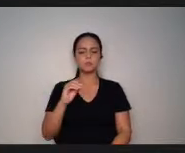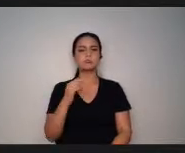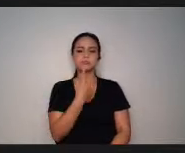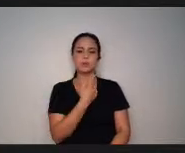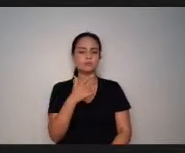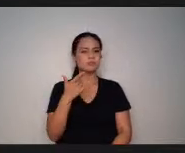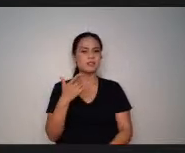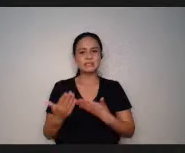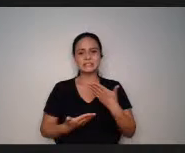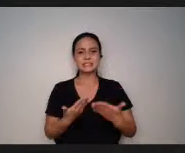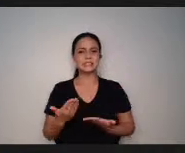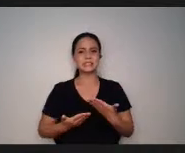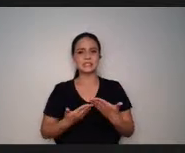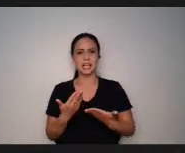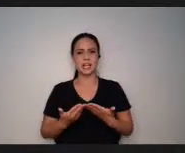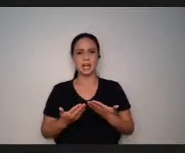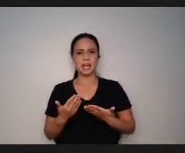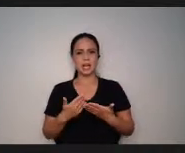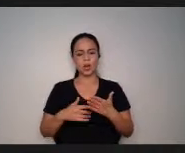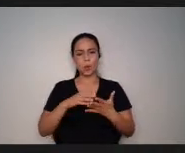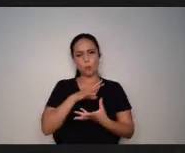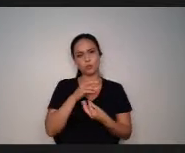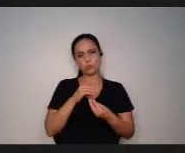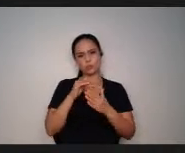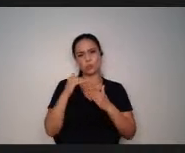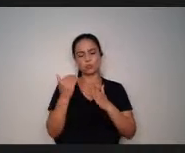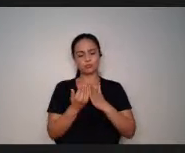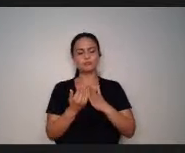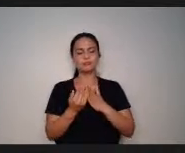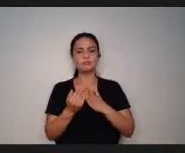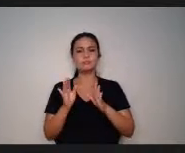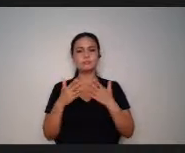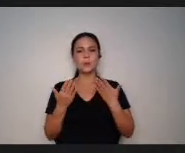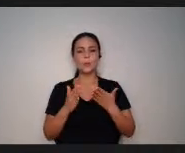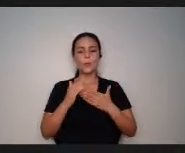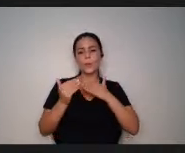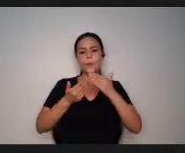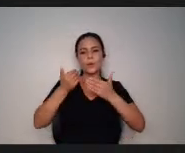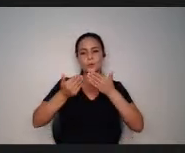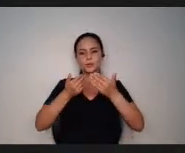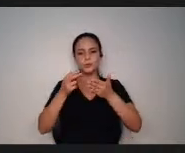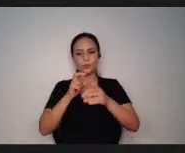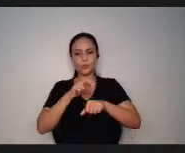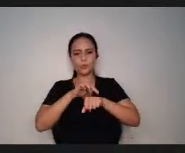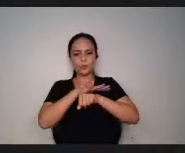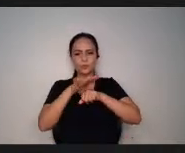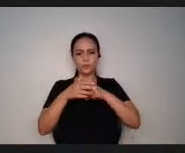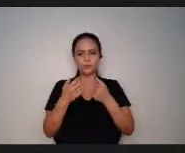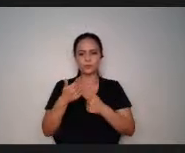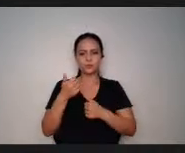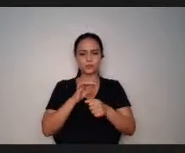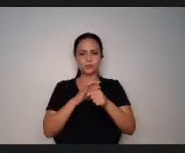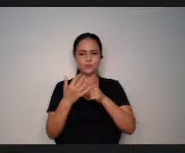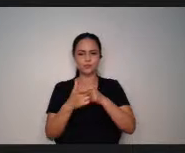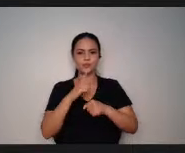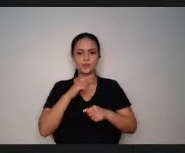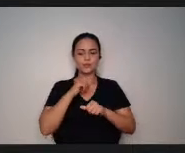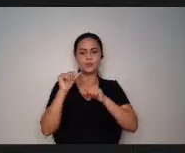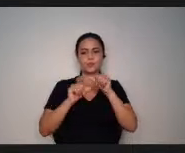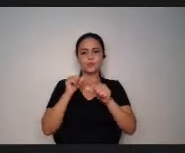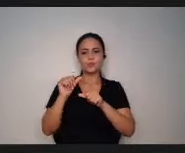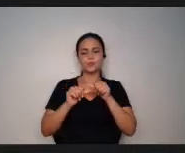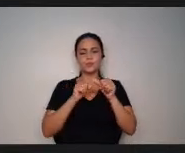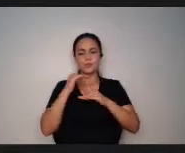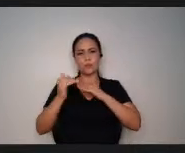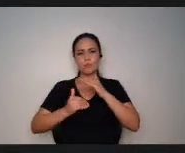So COVID-19 itself has had an impact on work, and I'm going to talk a little bit about those things and what